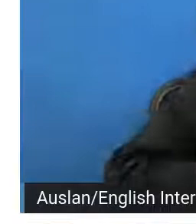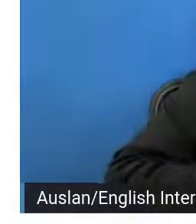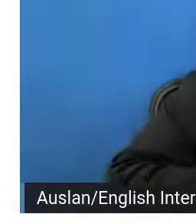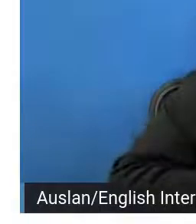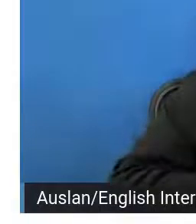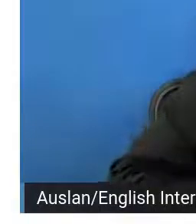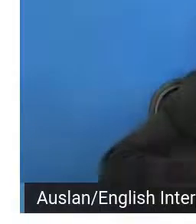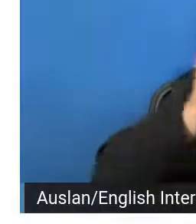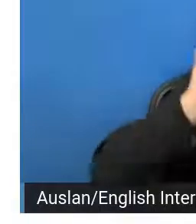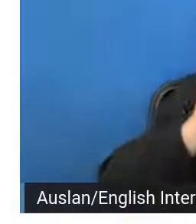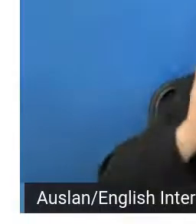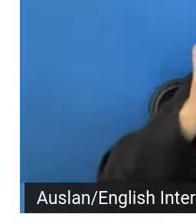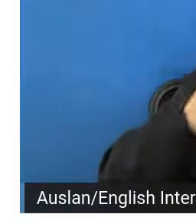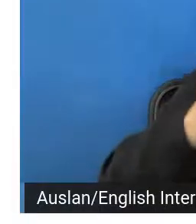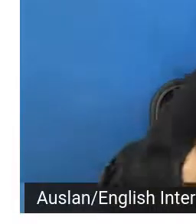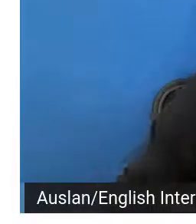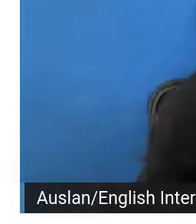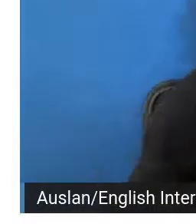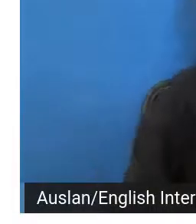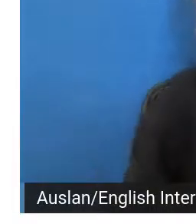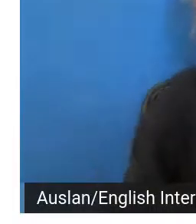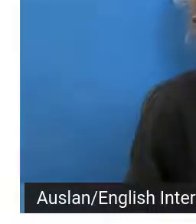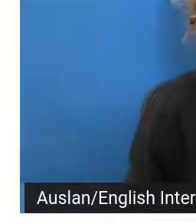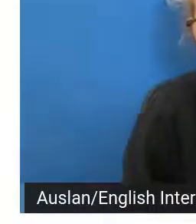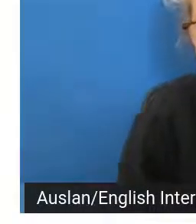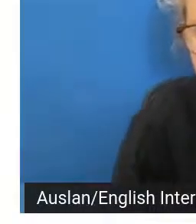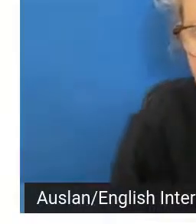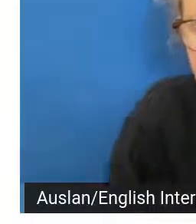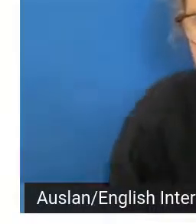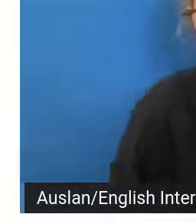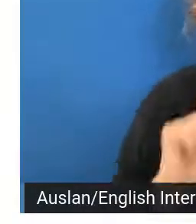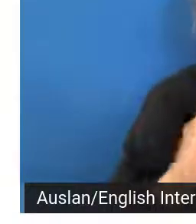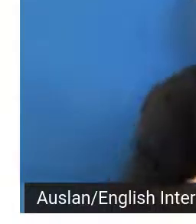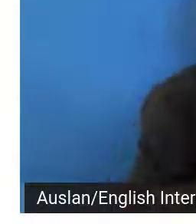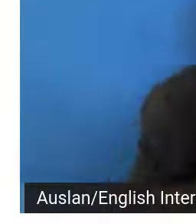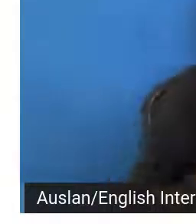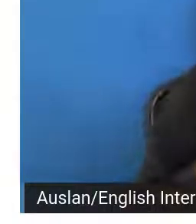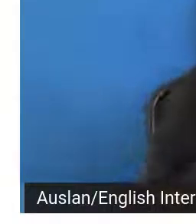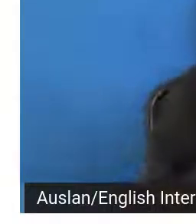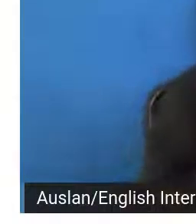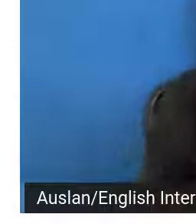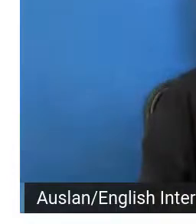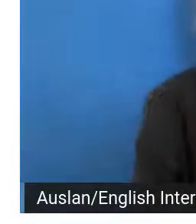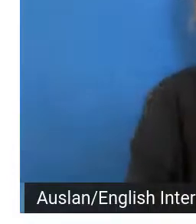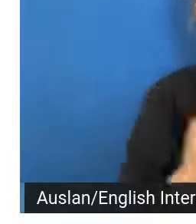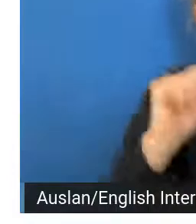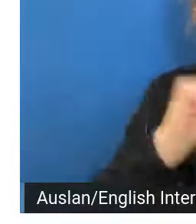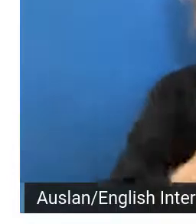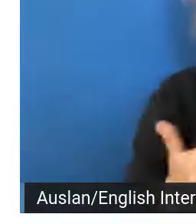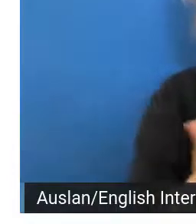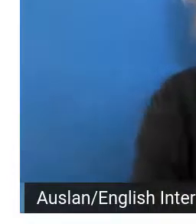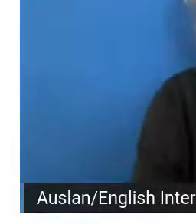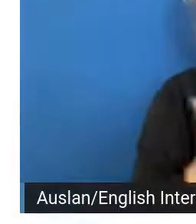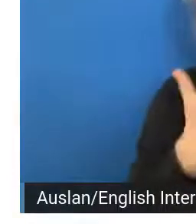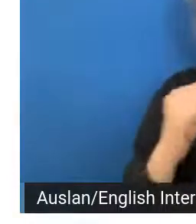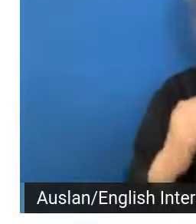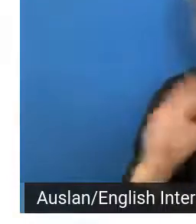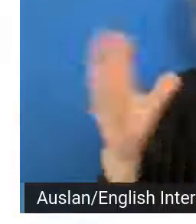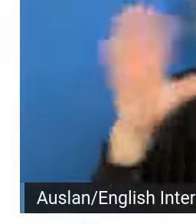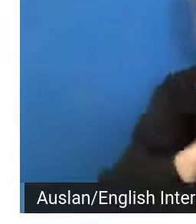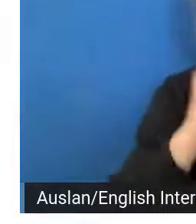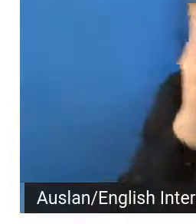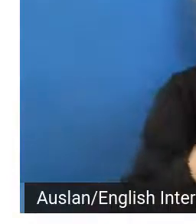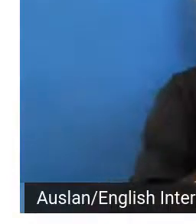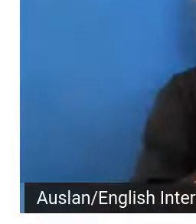now drum roll. Oh, the drum roll, it's here. It's here. So I think Jim's going to come back on because he's going to run